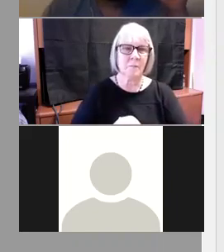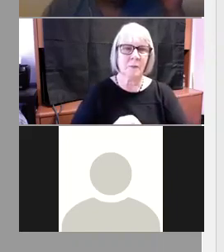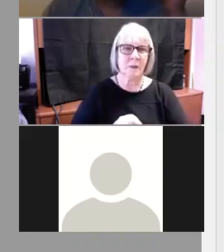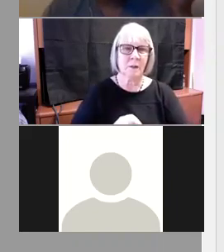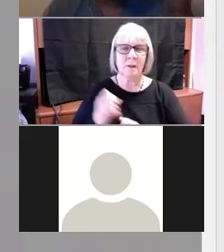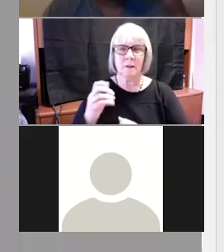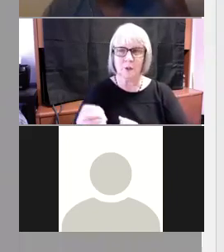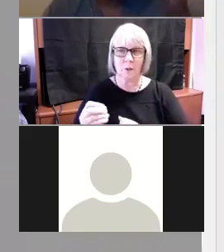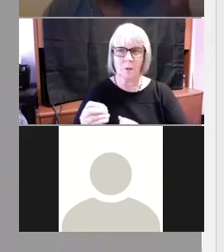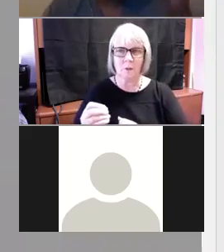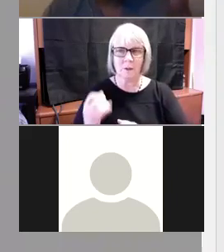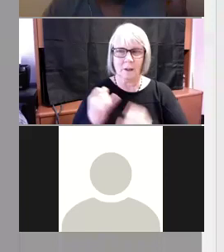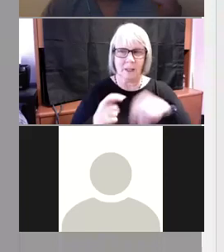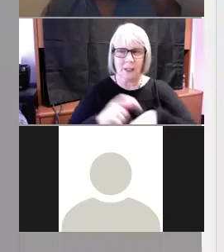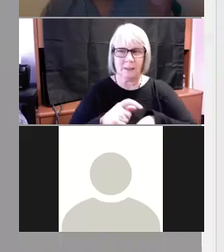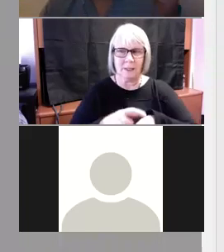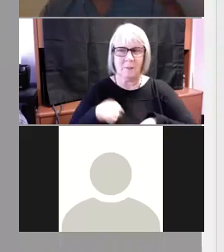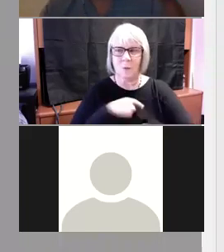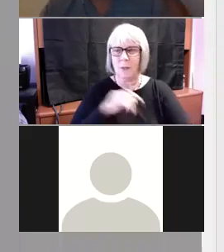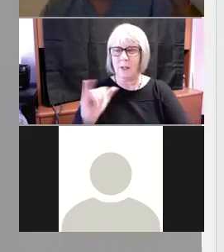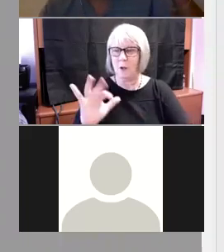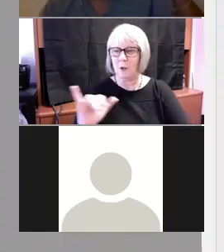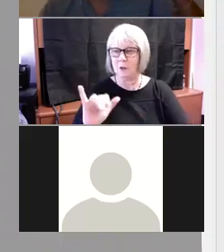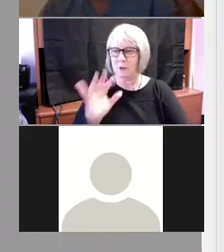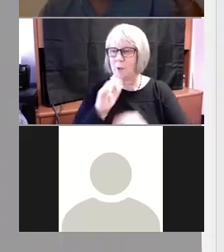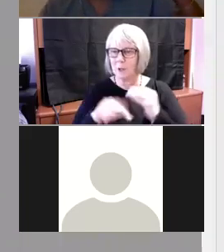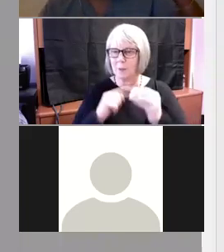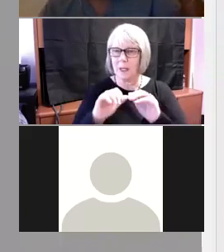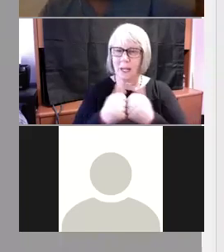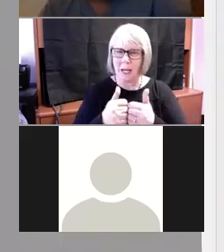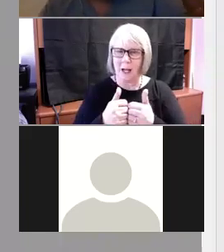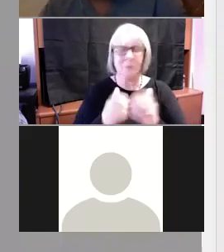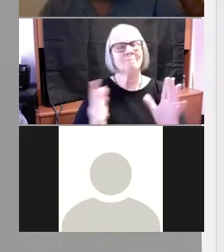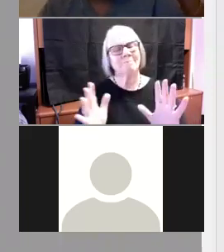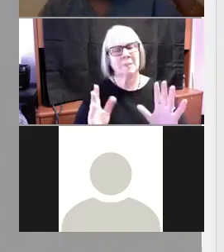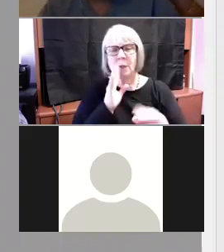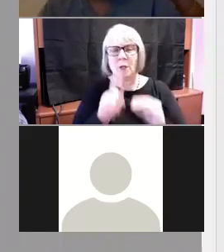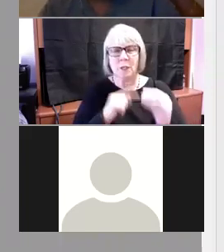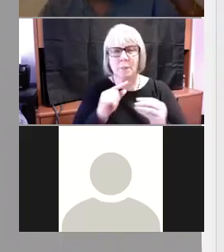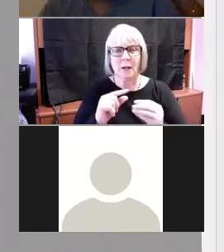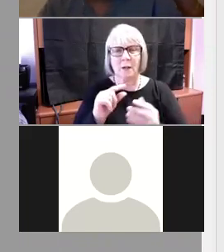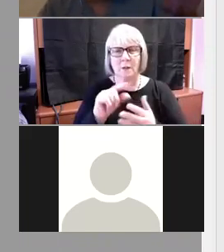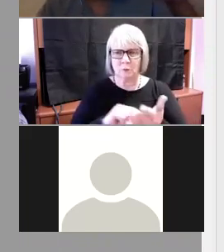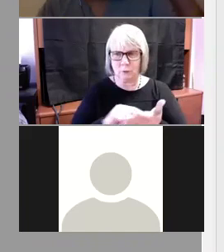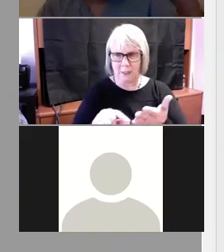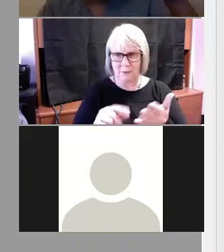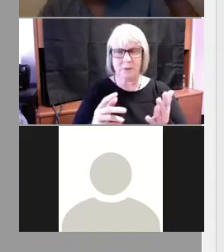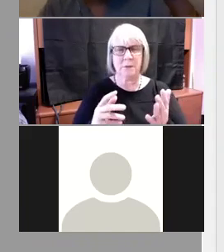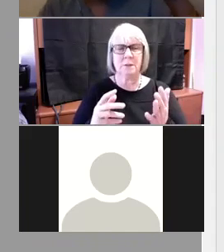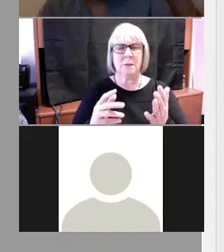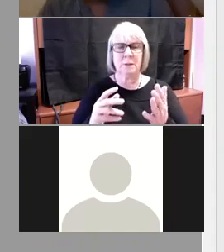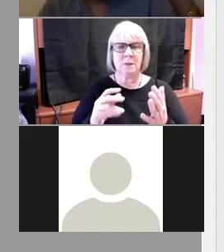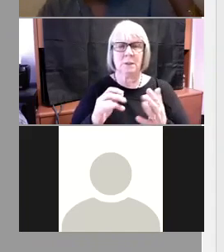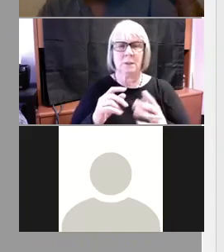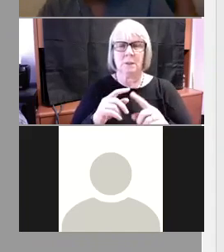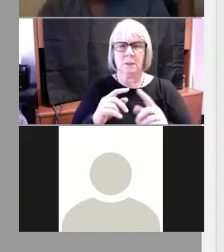So last time we also talked about how we can, so we talked about graphs. Graphs are essentially different from